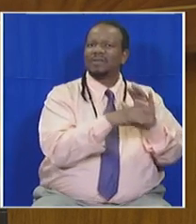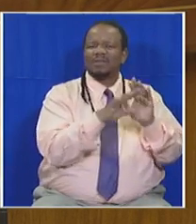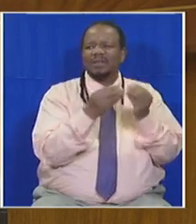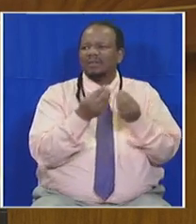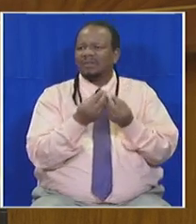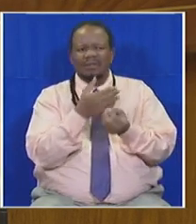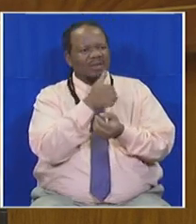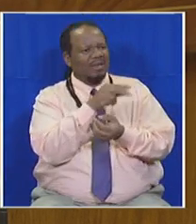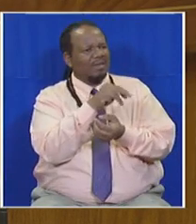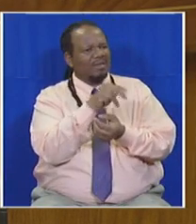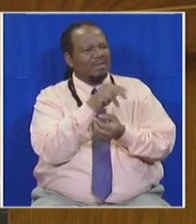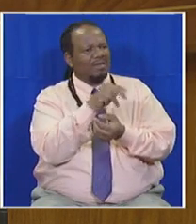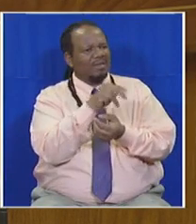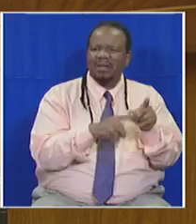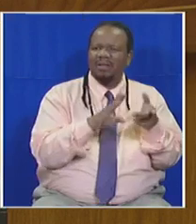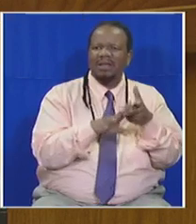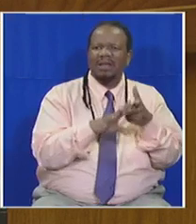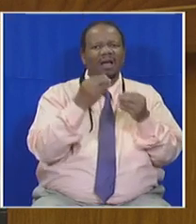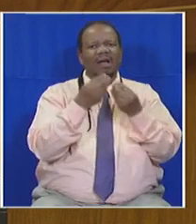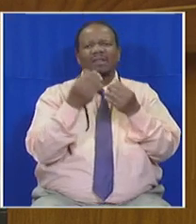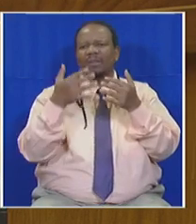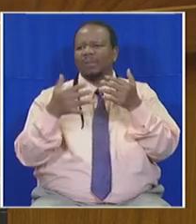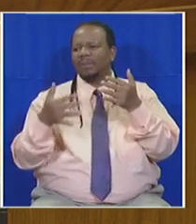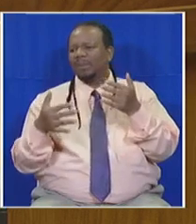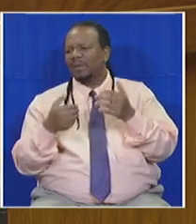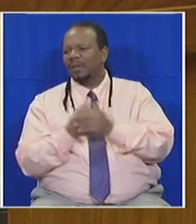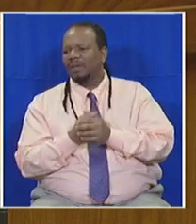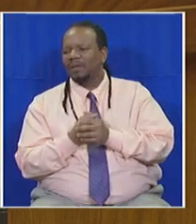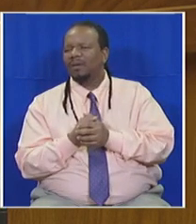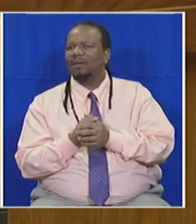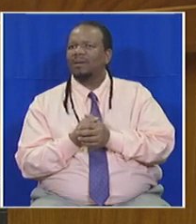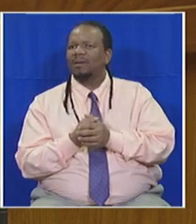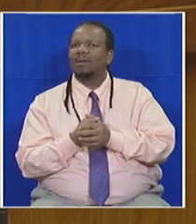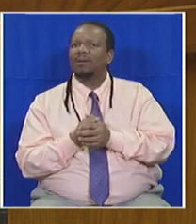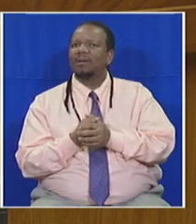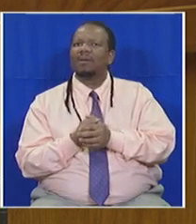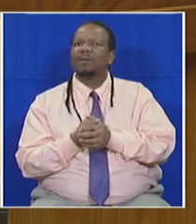ANC failing, etc., etc. But I wish to note that